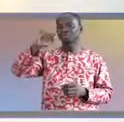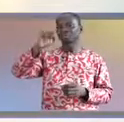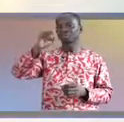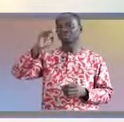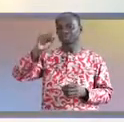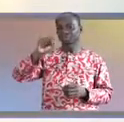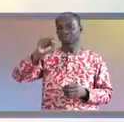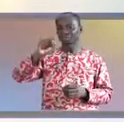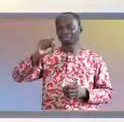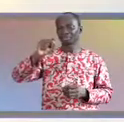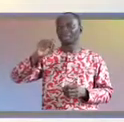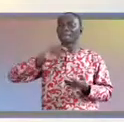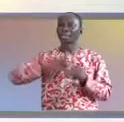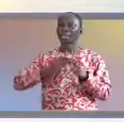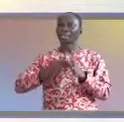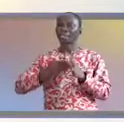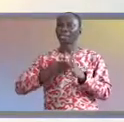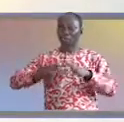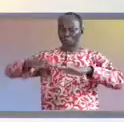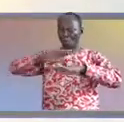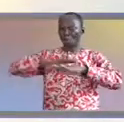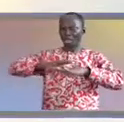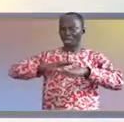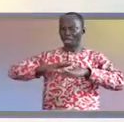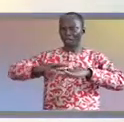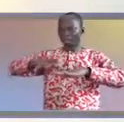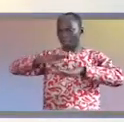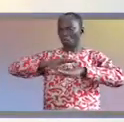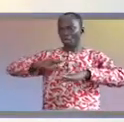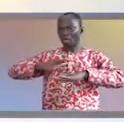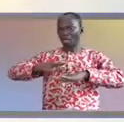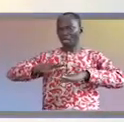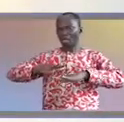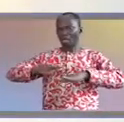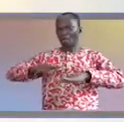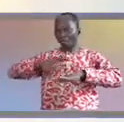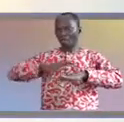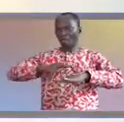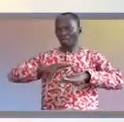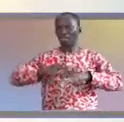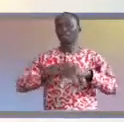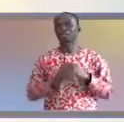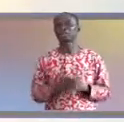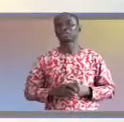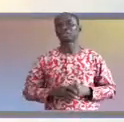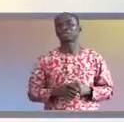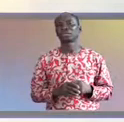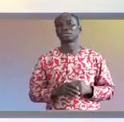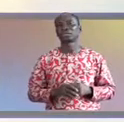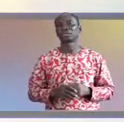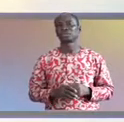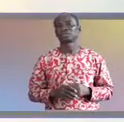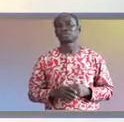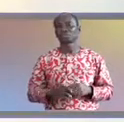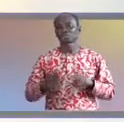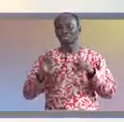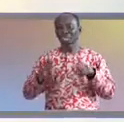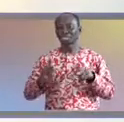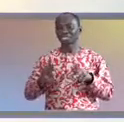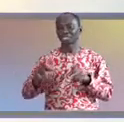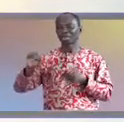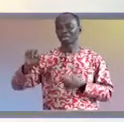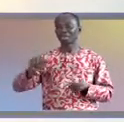mu ana se biribi e kata wo ho se de ne nkyrase etie no enti esubo